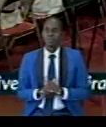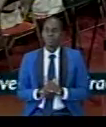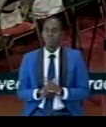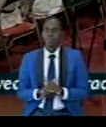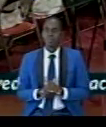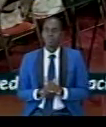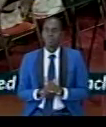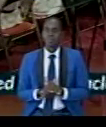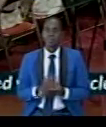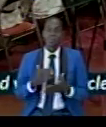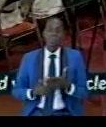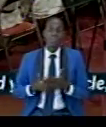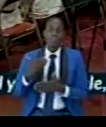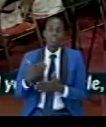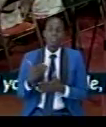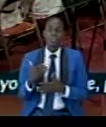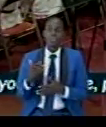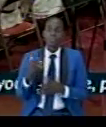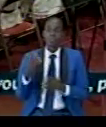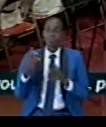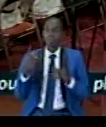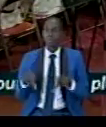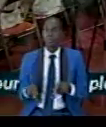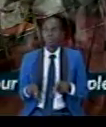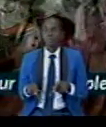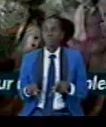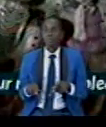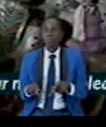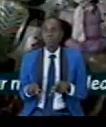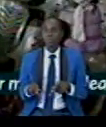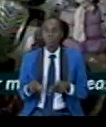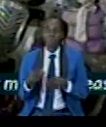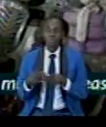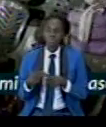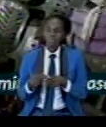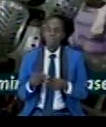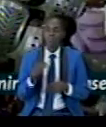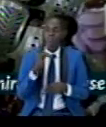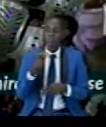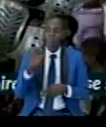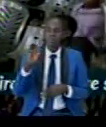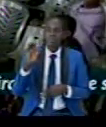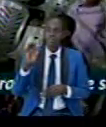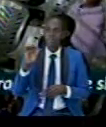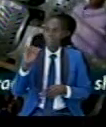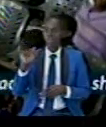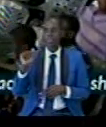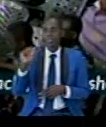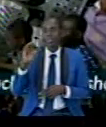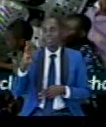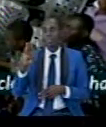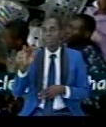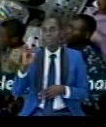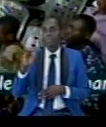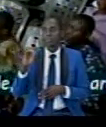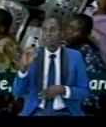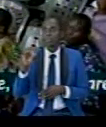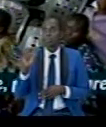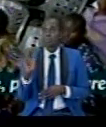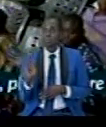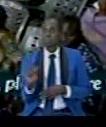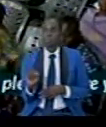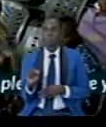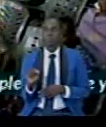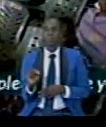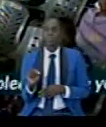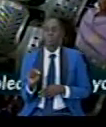The next testifier is Mrs. Ibukunle Abiodun from Ore region, the greatest